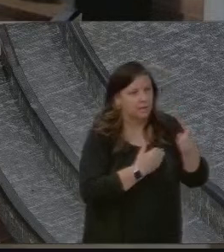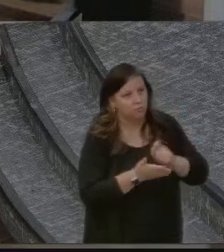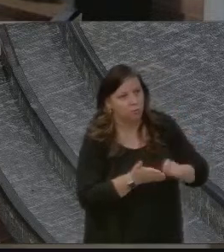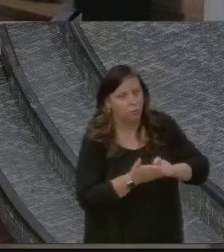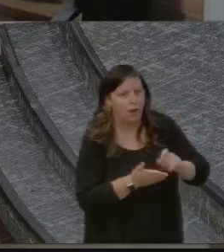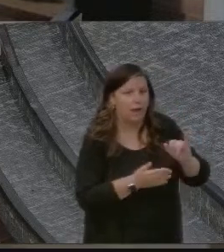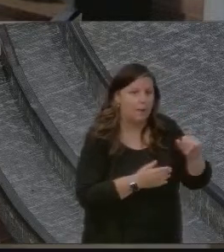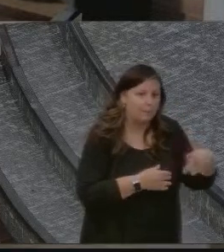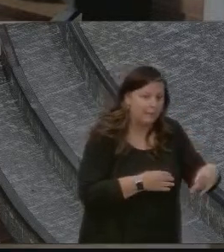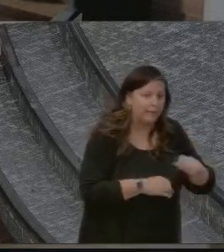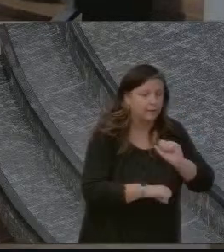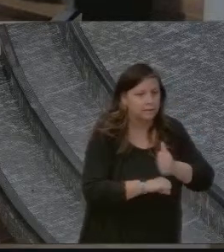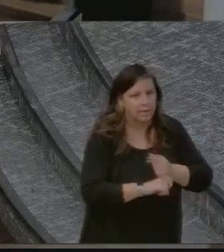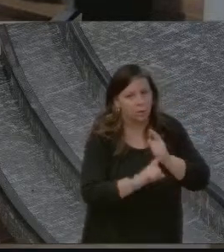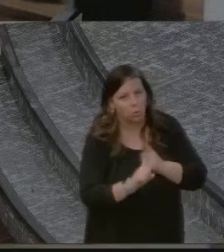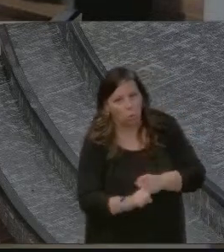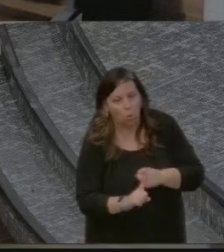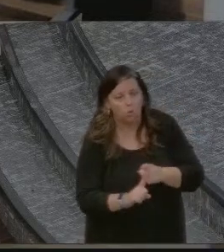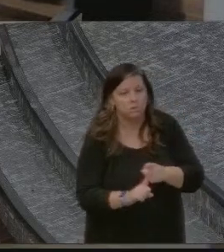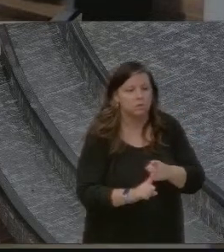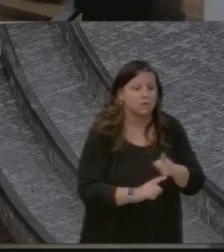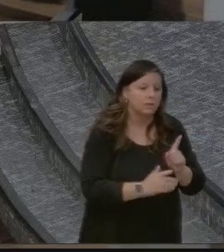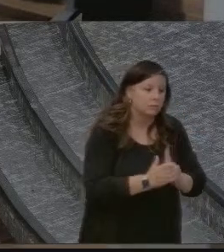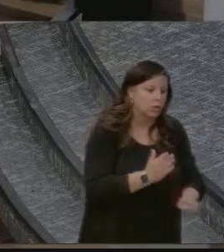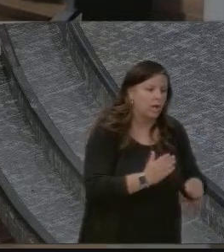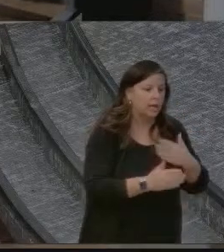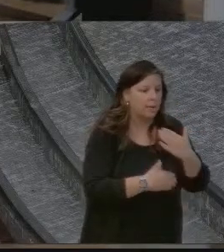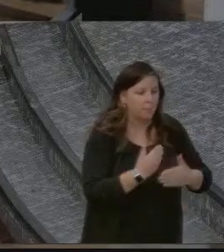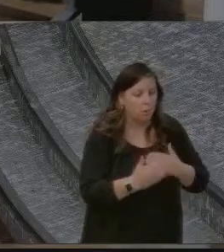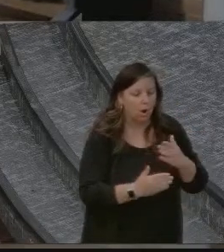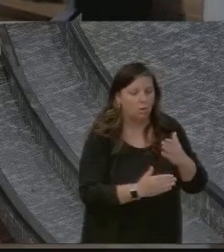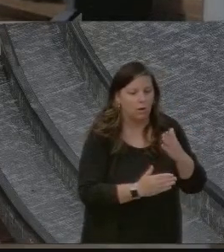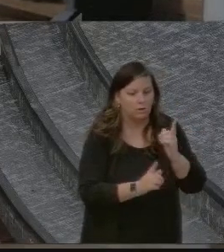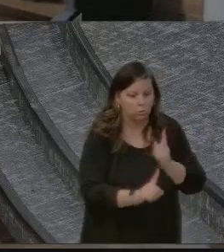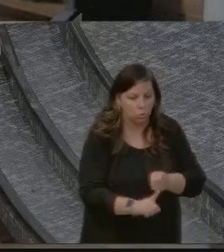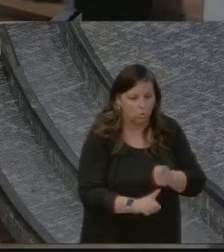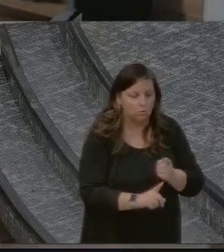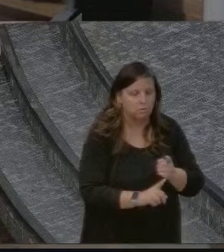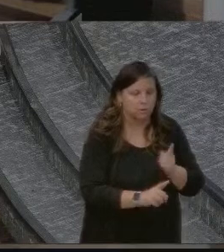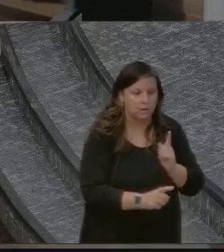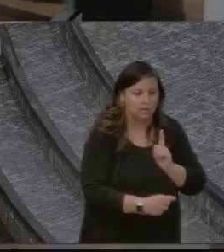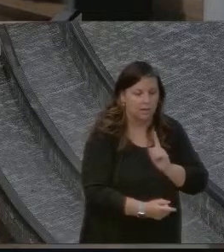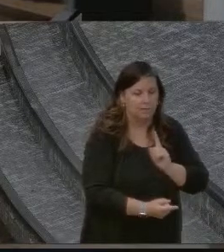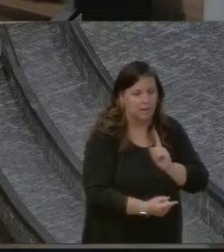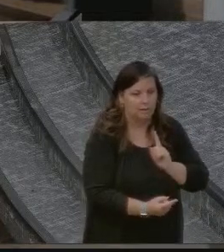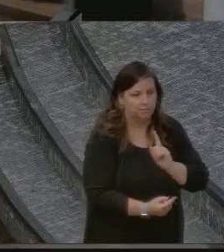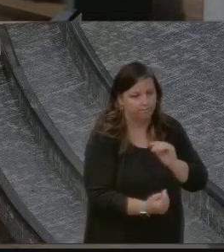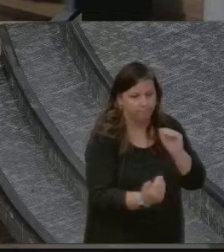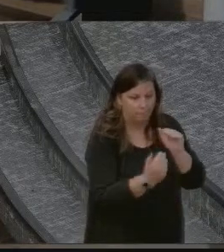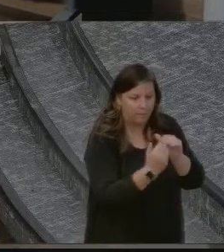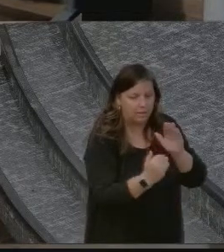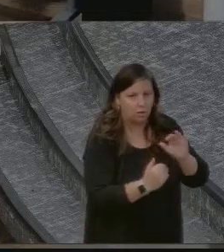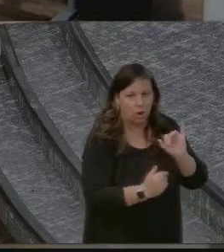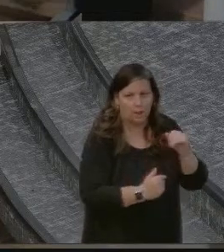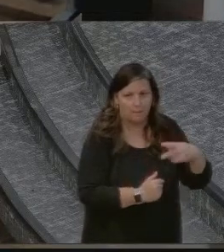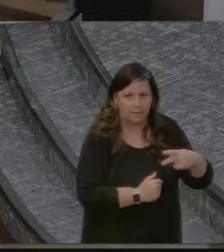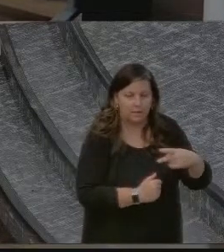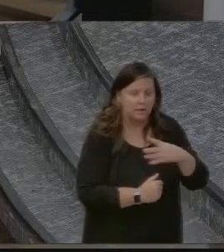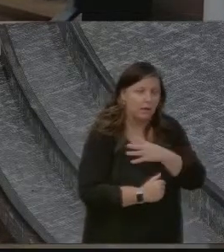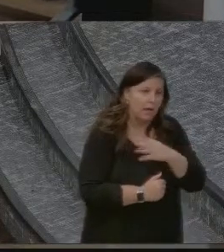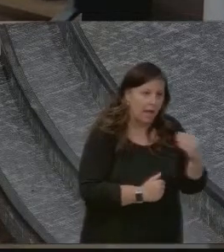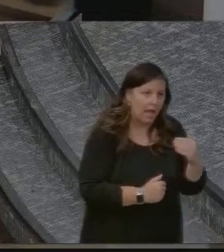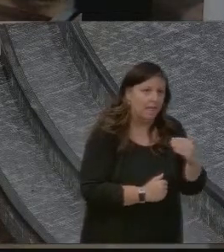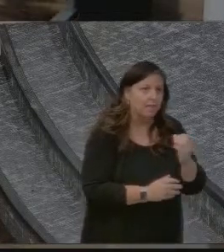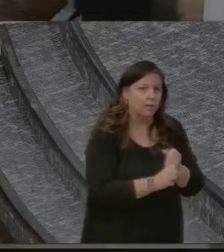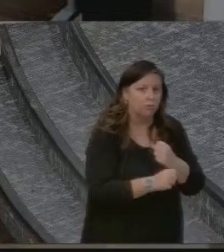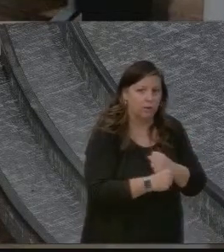for students, they're taking progress goals for those students to make sure they meet their IEP goals. So in all of that and creating lesson plans,